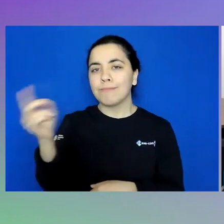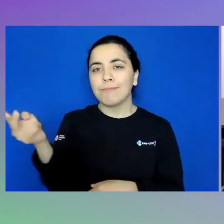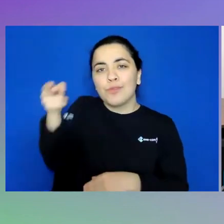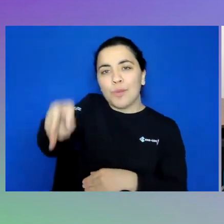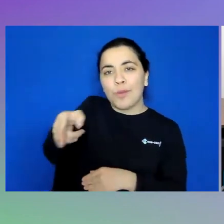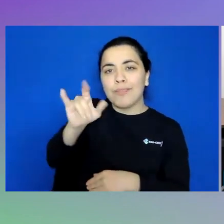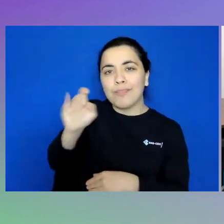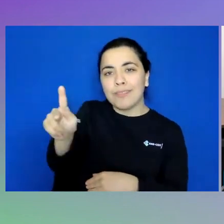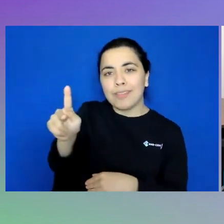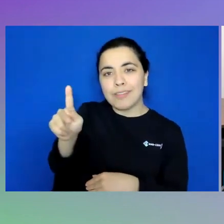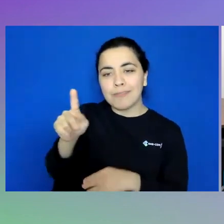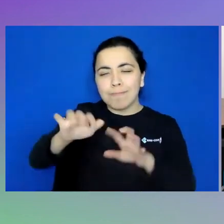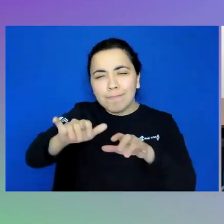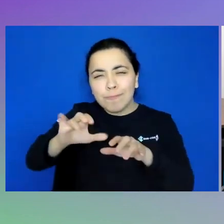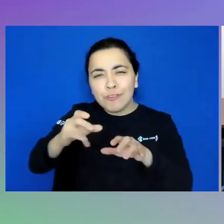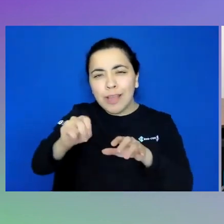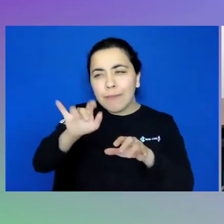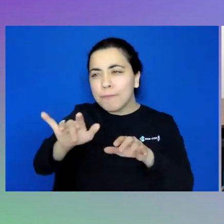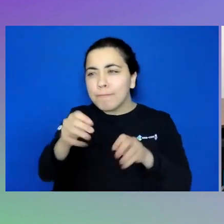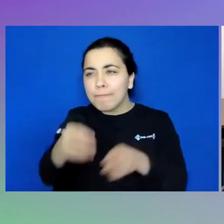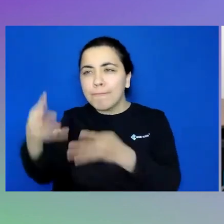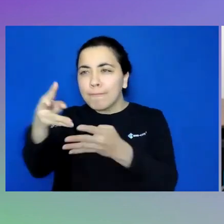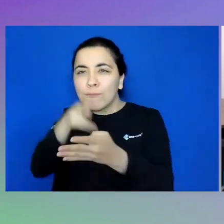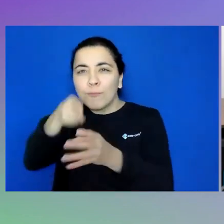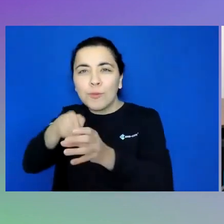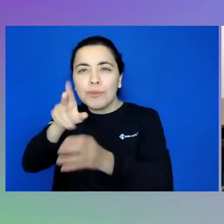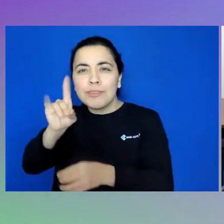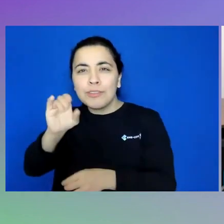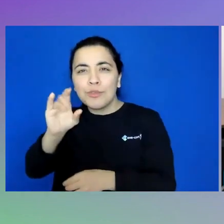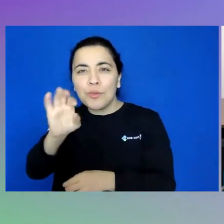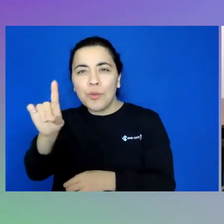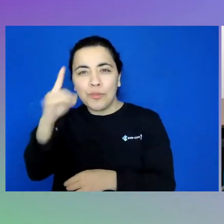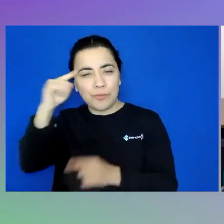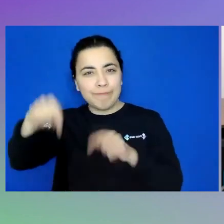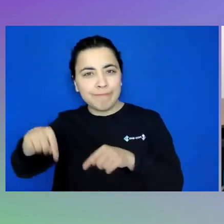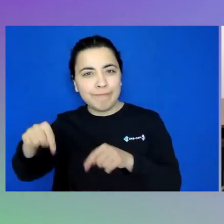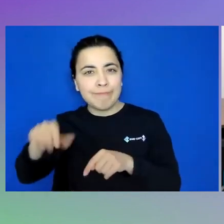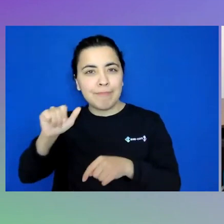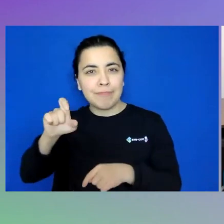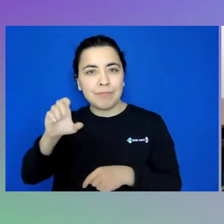posted in chat. But be sure to also share your experiences on socials